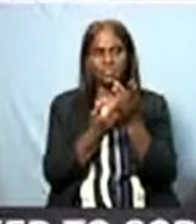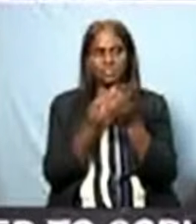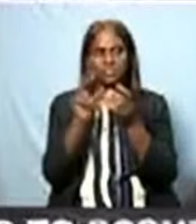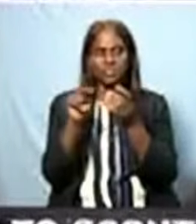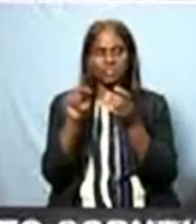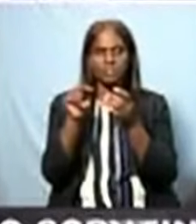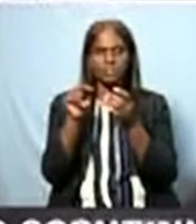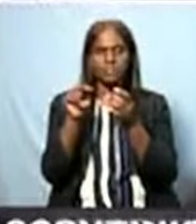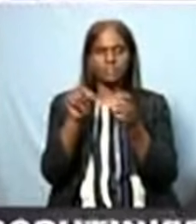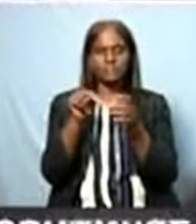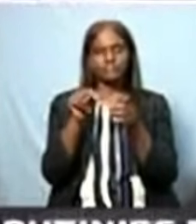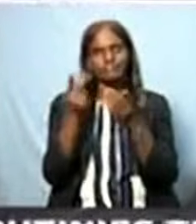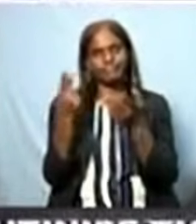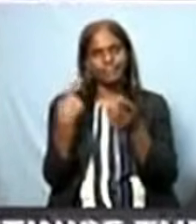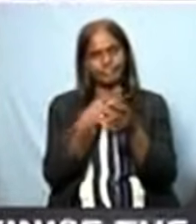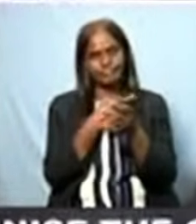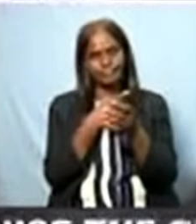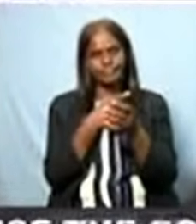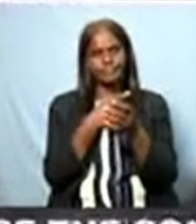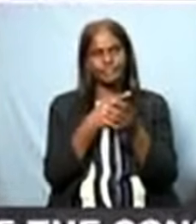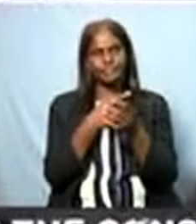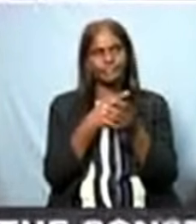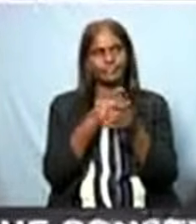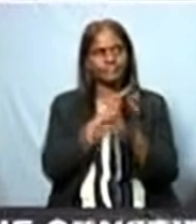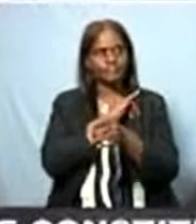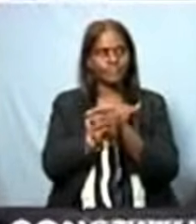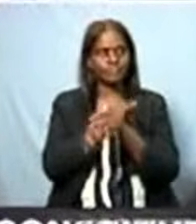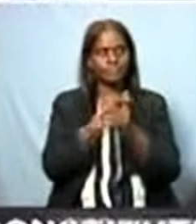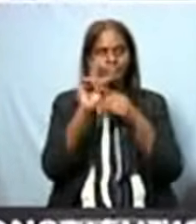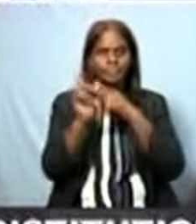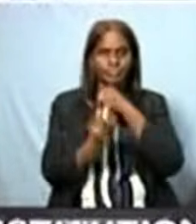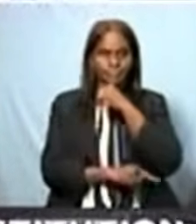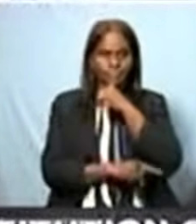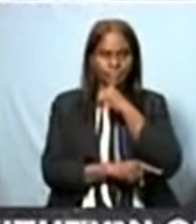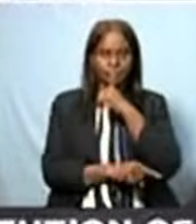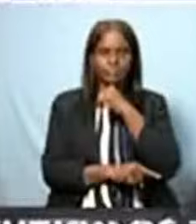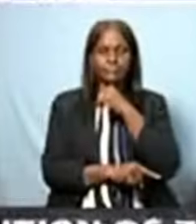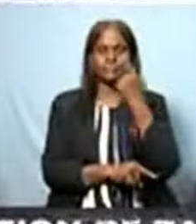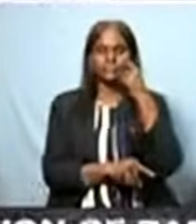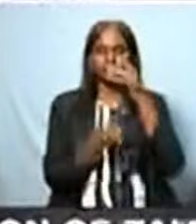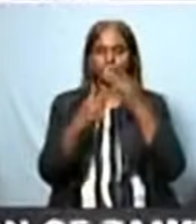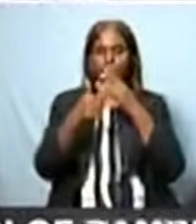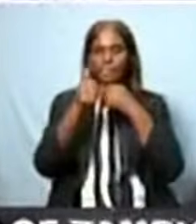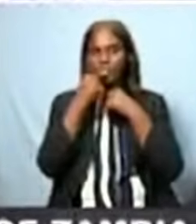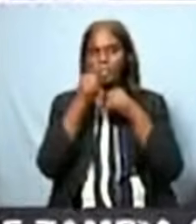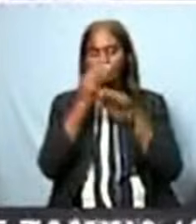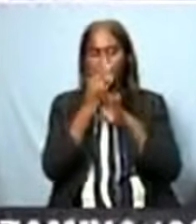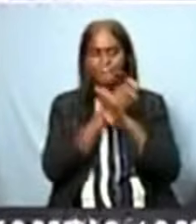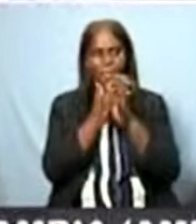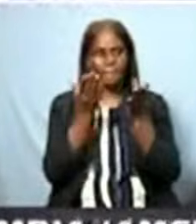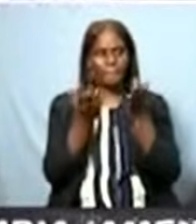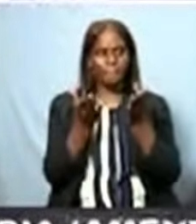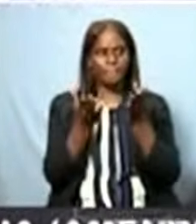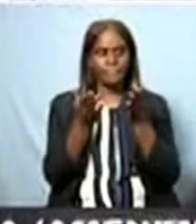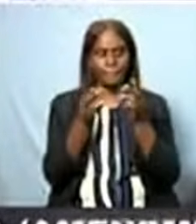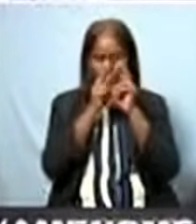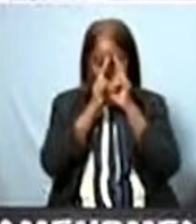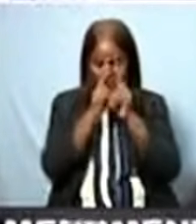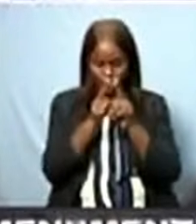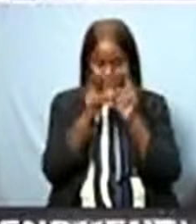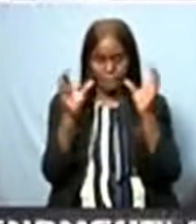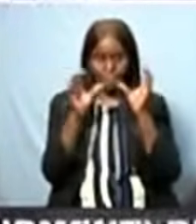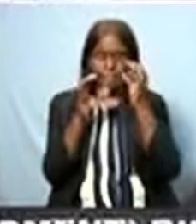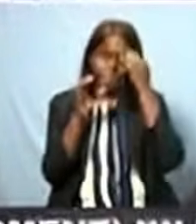and Privileges Act, and gives you immunity against prosecution for what you say before this honorable